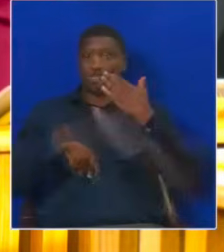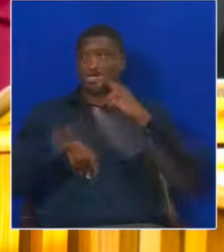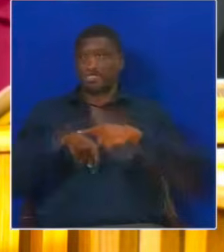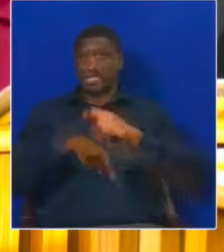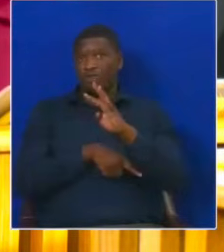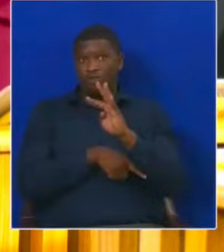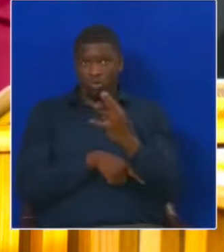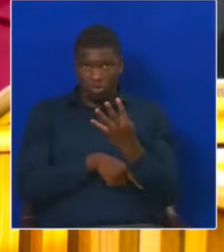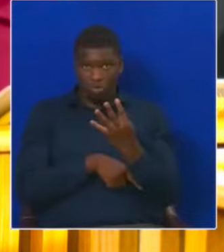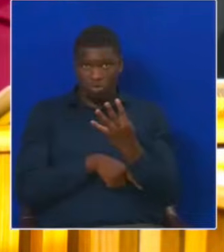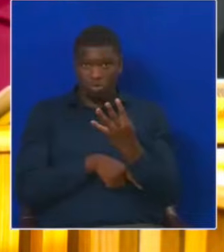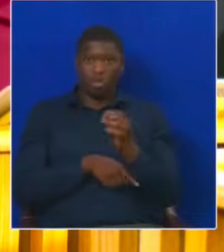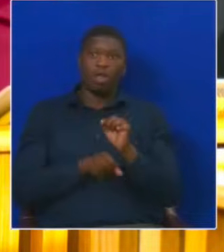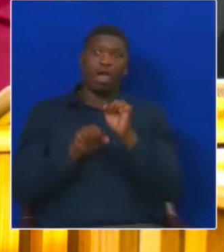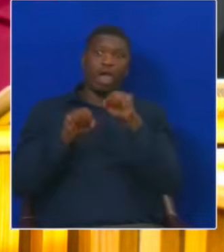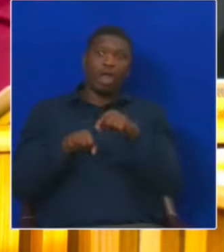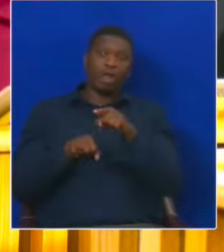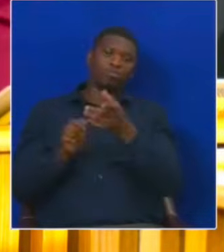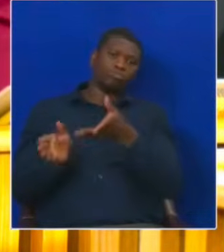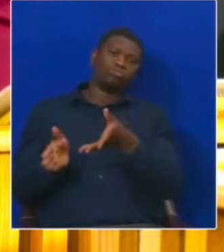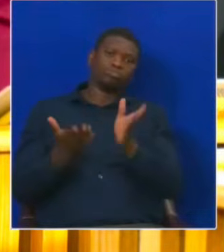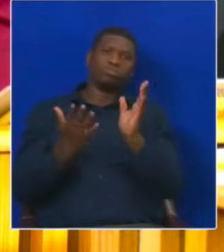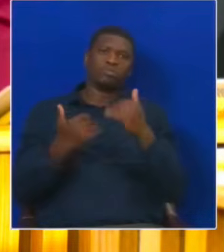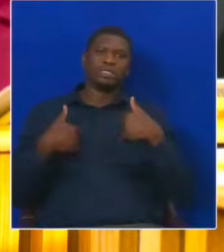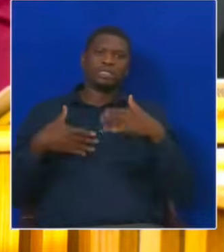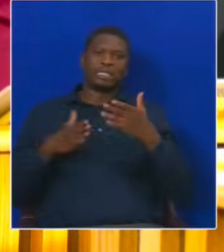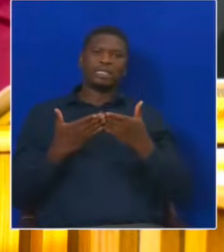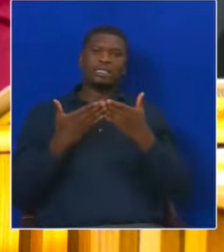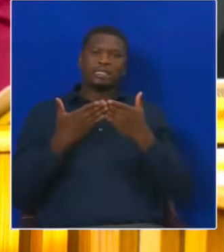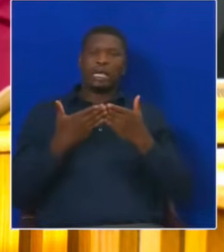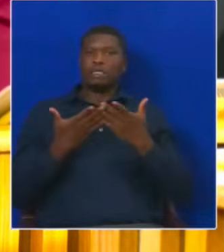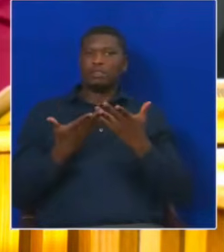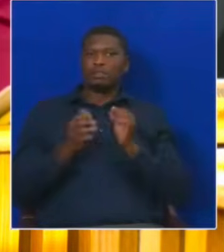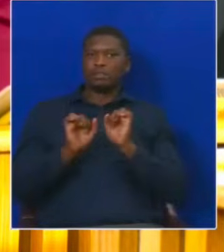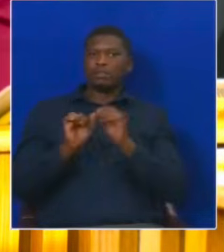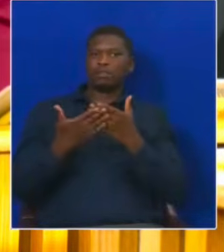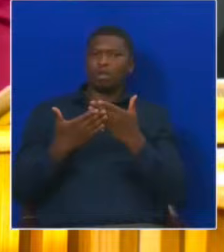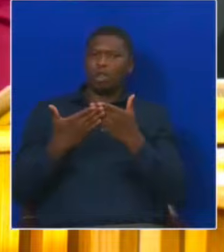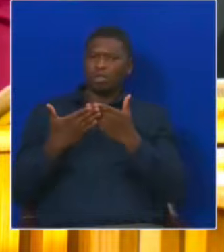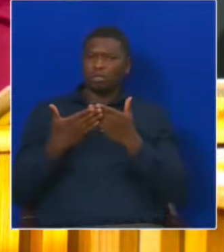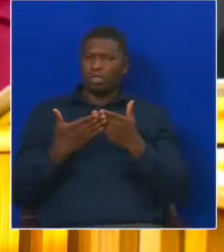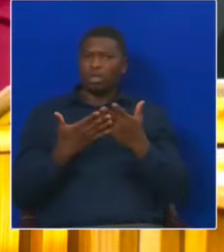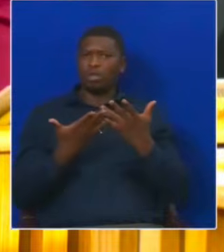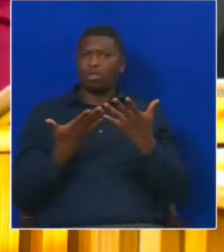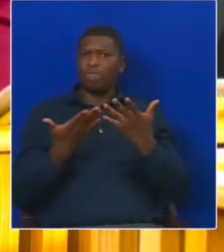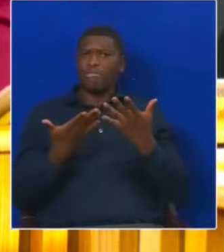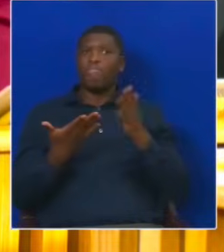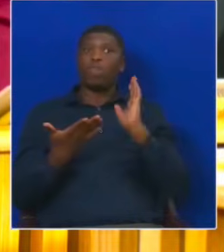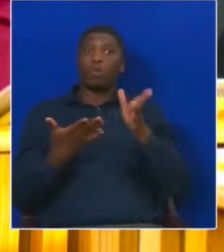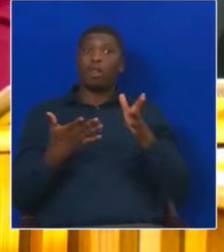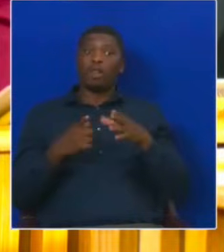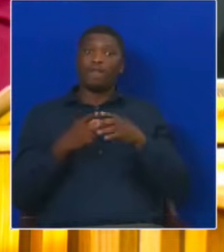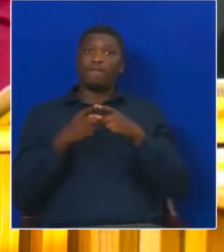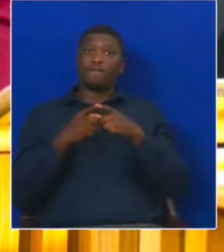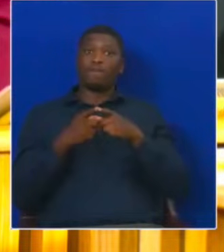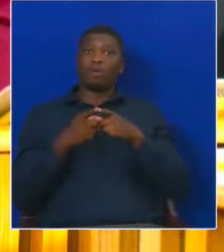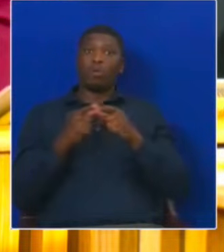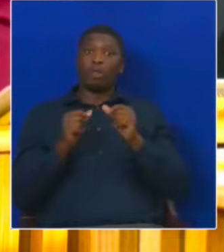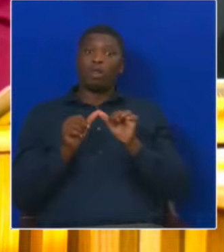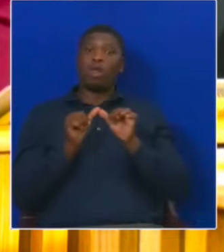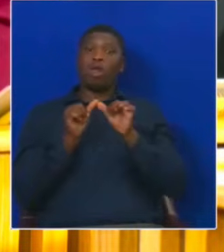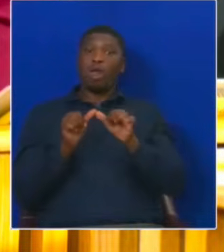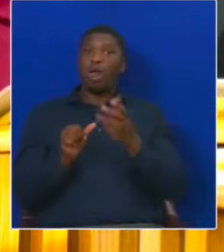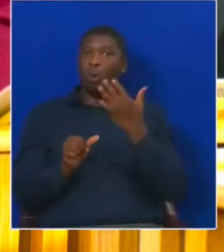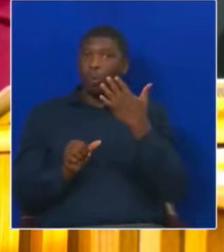to begin studying and meet those academic commitments, and then we resume with the balance of his evidence